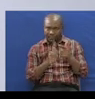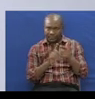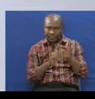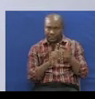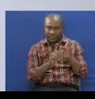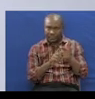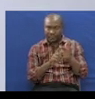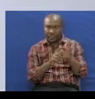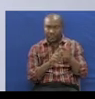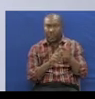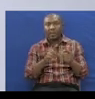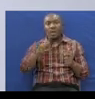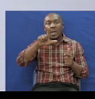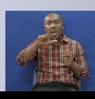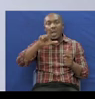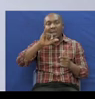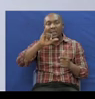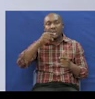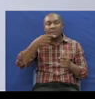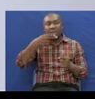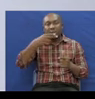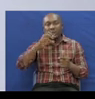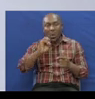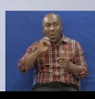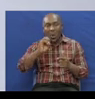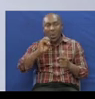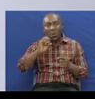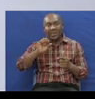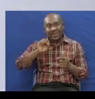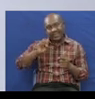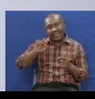But it is also composed of the lithosphere.